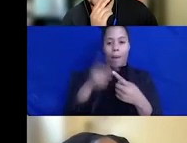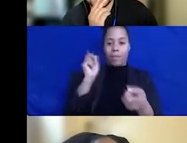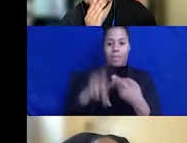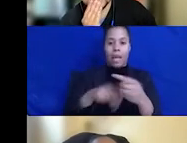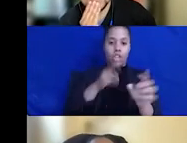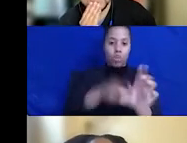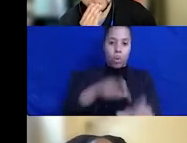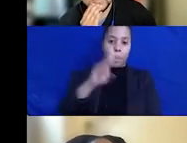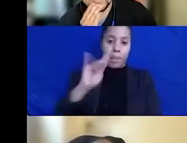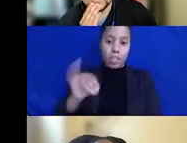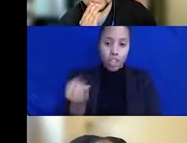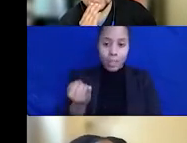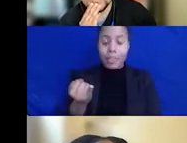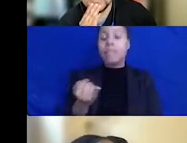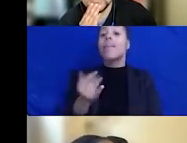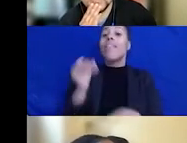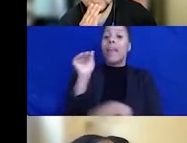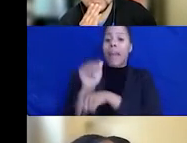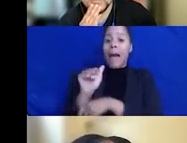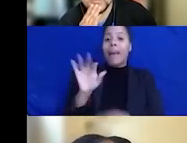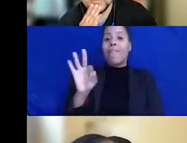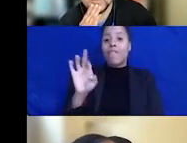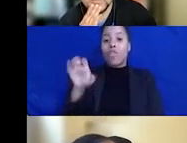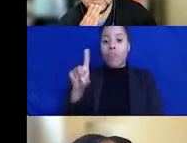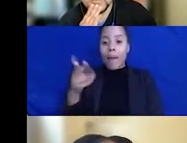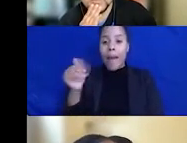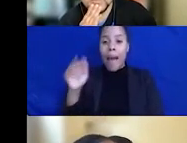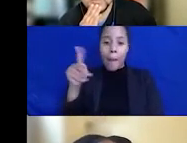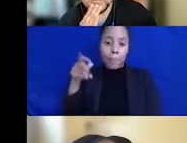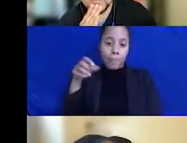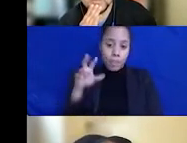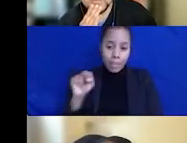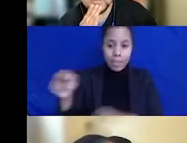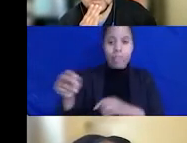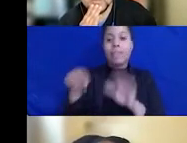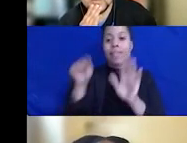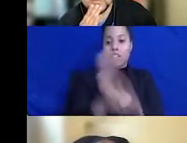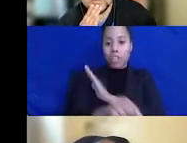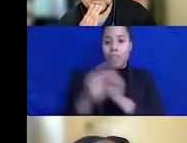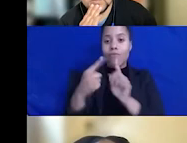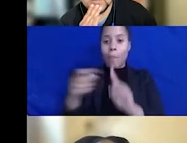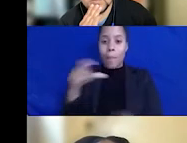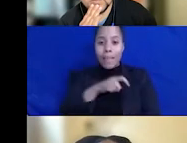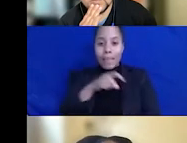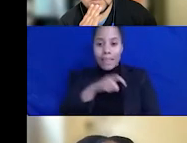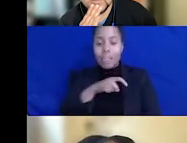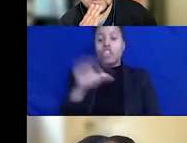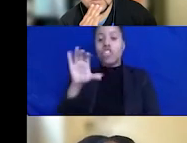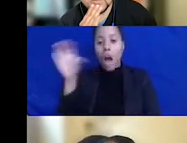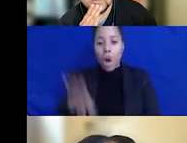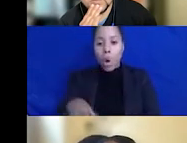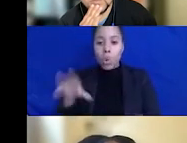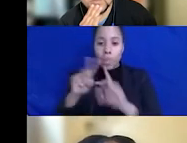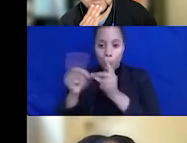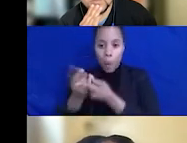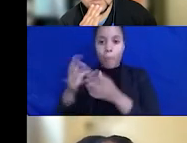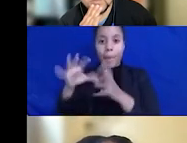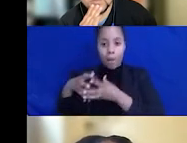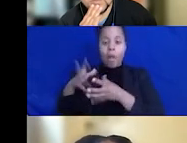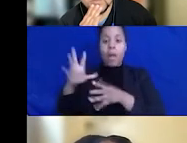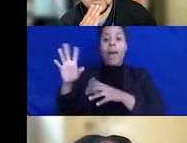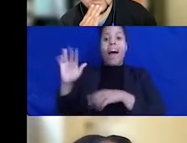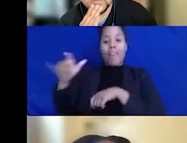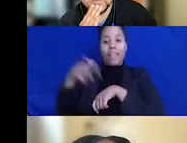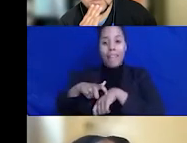fact that the night of Fred Hampton's assassination by the Chicago Police Department, people at the time told a reporter at the